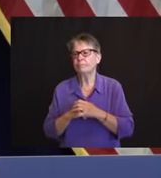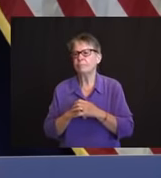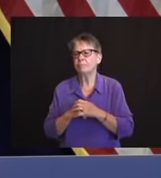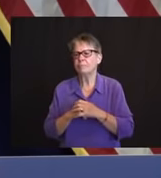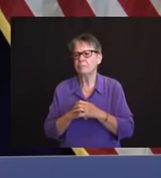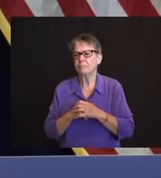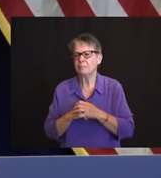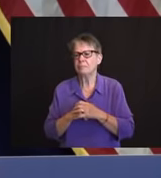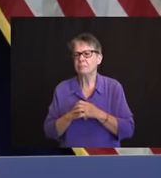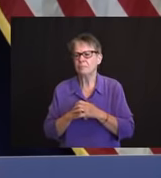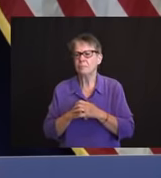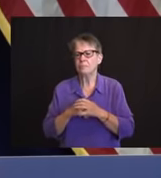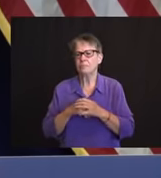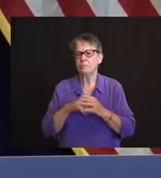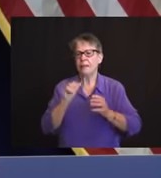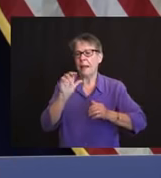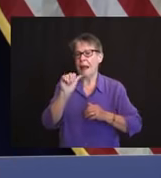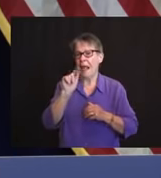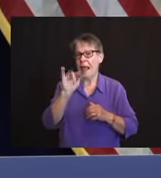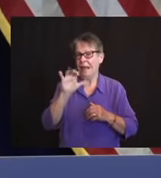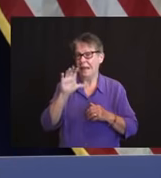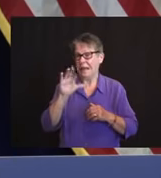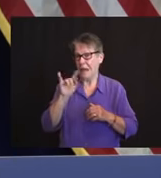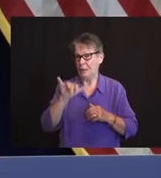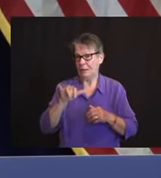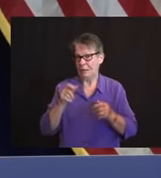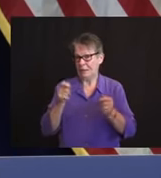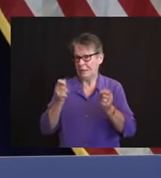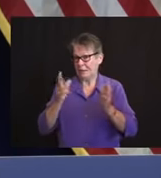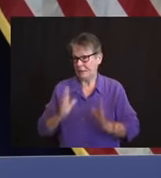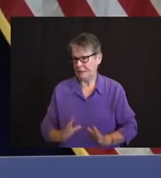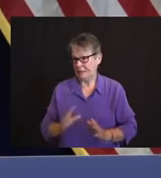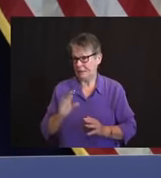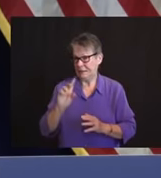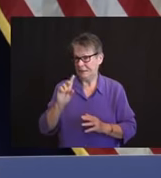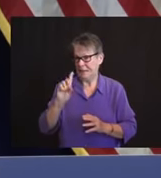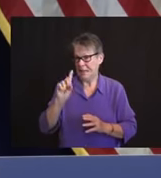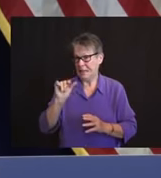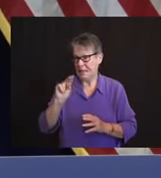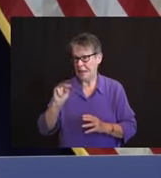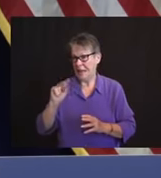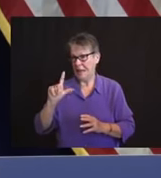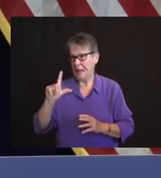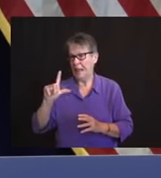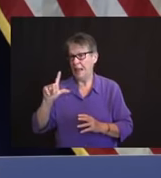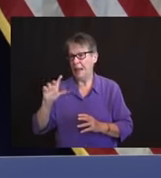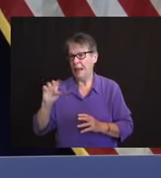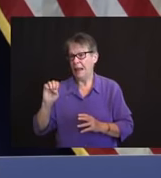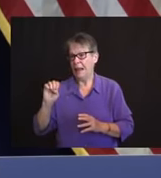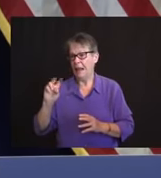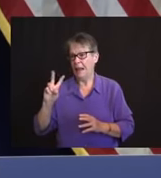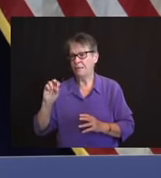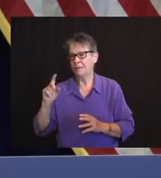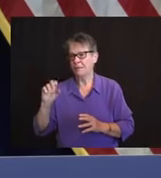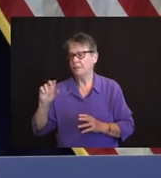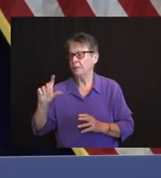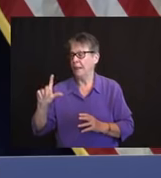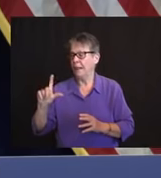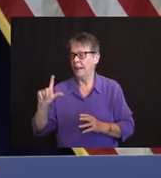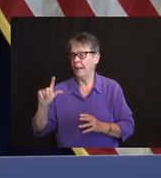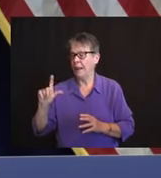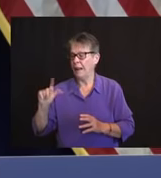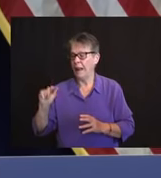Denny Levinson, who has assigned his county administrator and other staff to work closely with us in addition